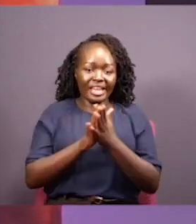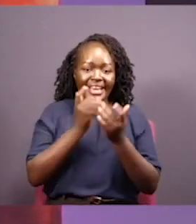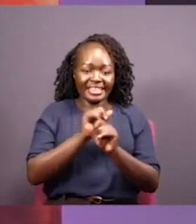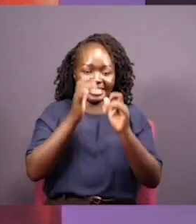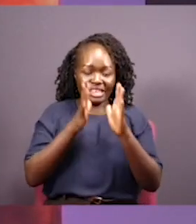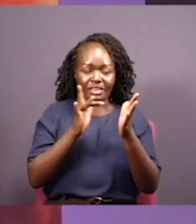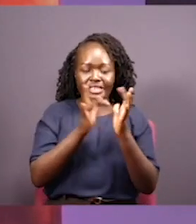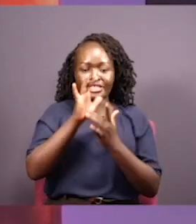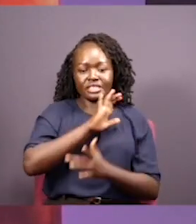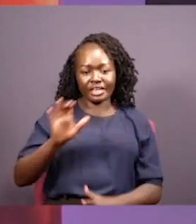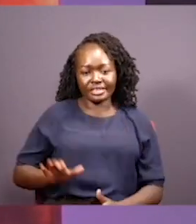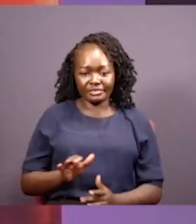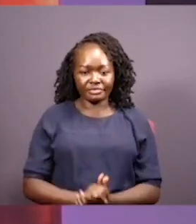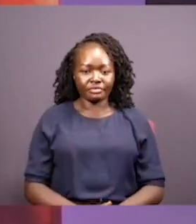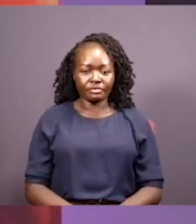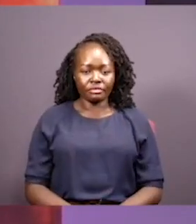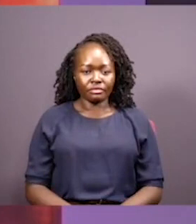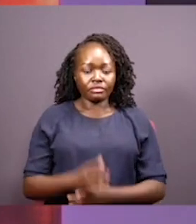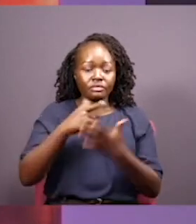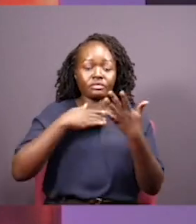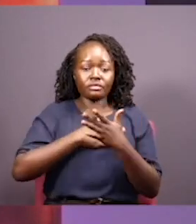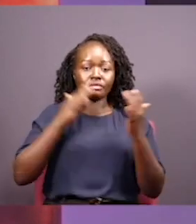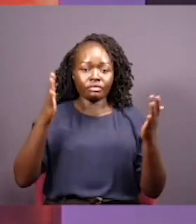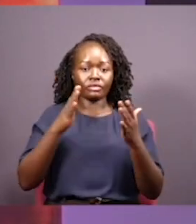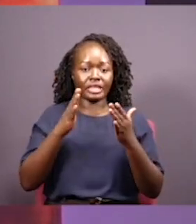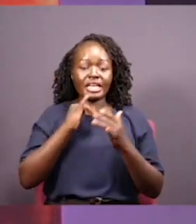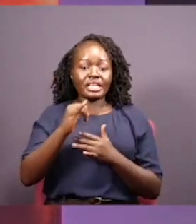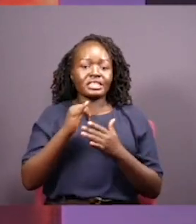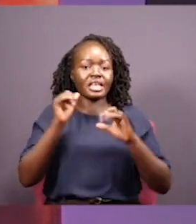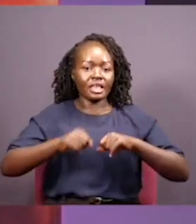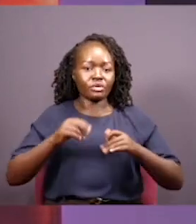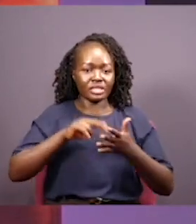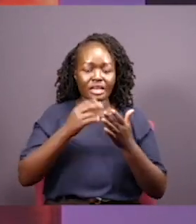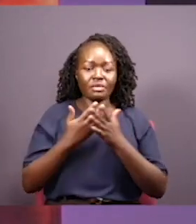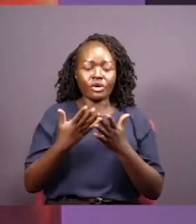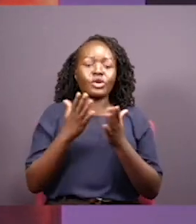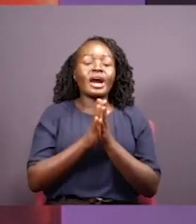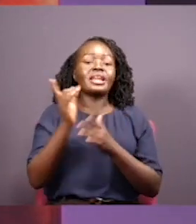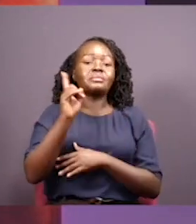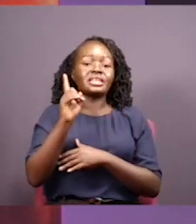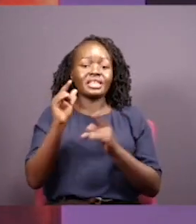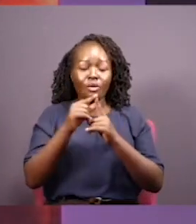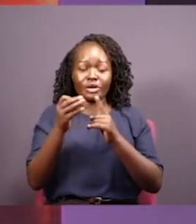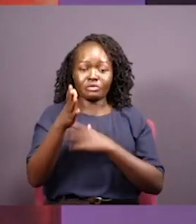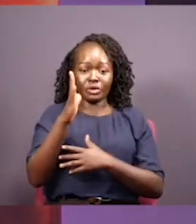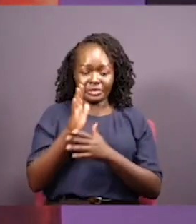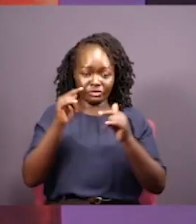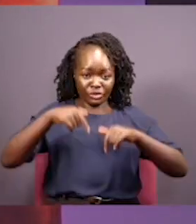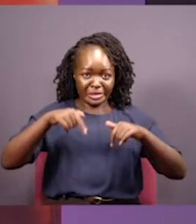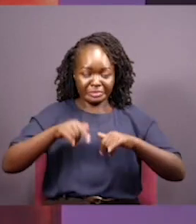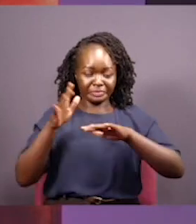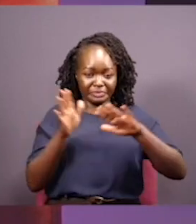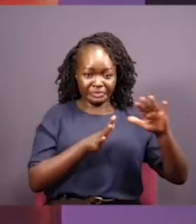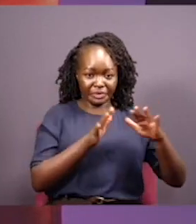Christ. What a pleasure it is to be able to stand before you and minister the Word of God today. Well, just as